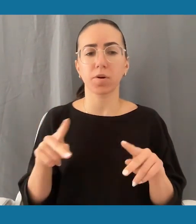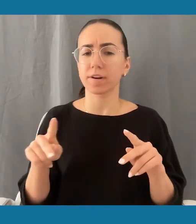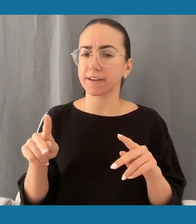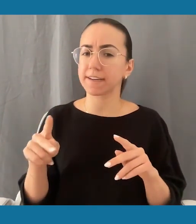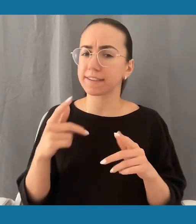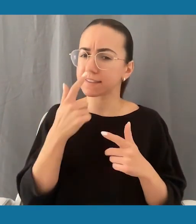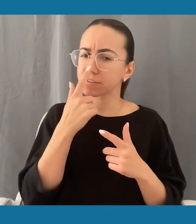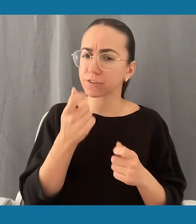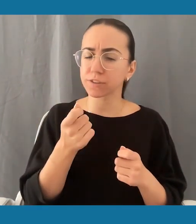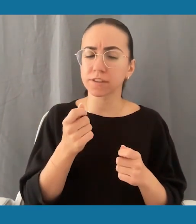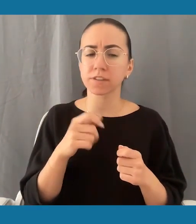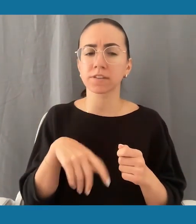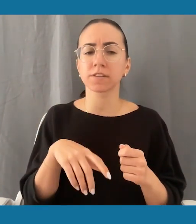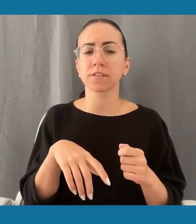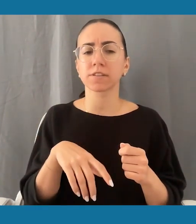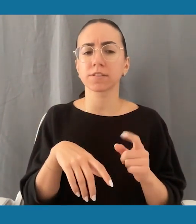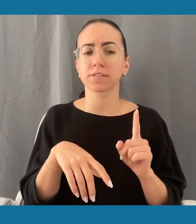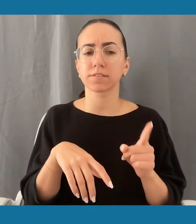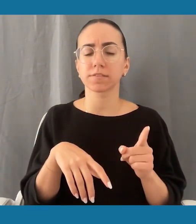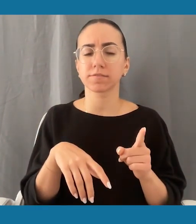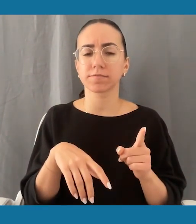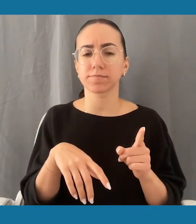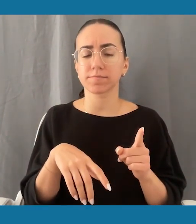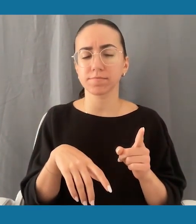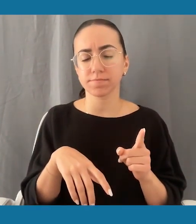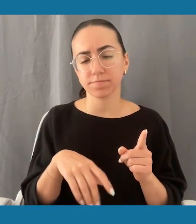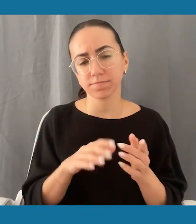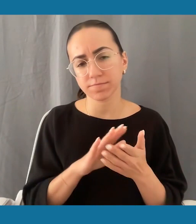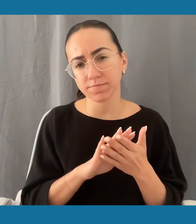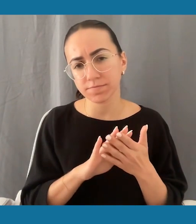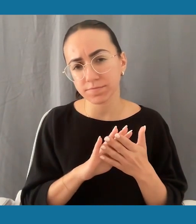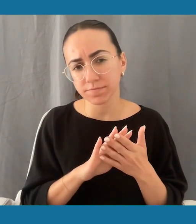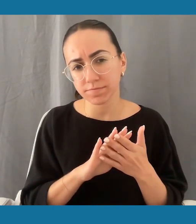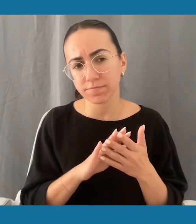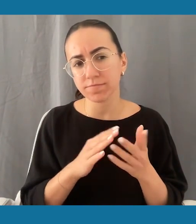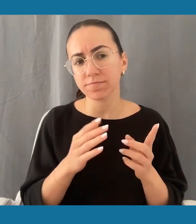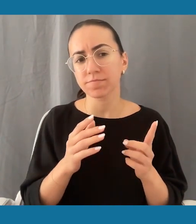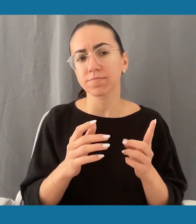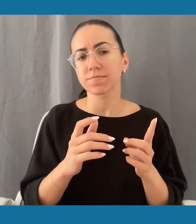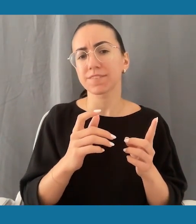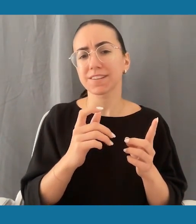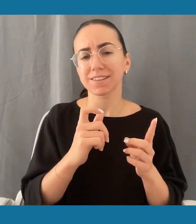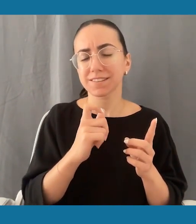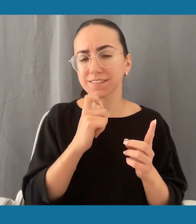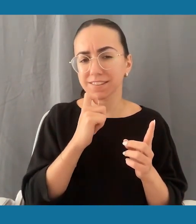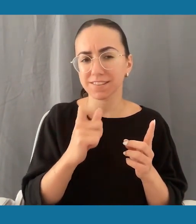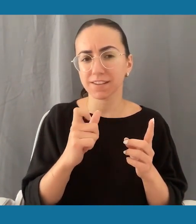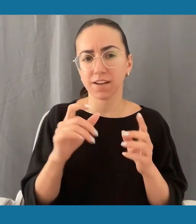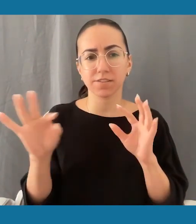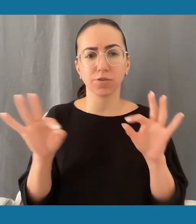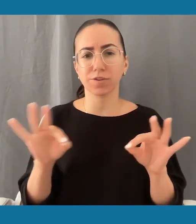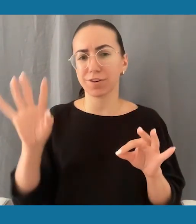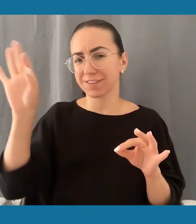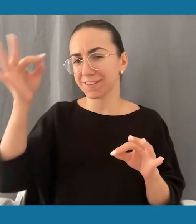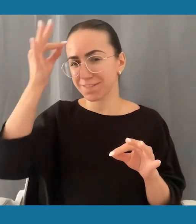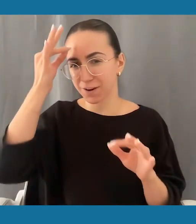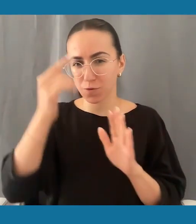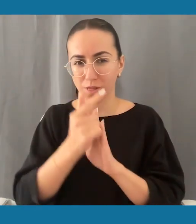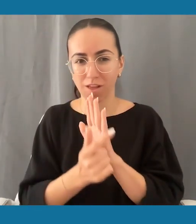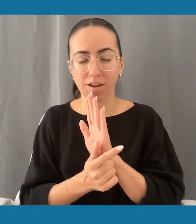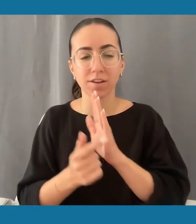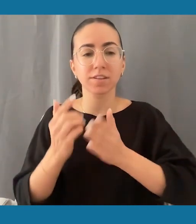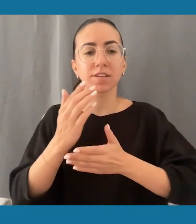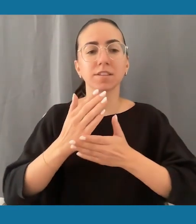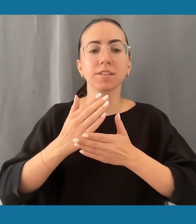trust, interestingly, is known to be available, but yet it's not actually described in any federal